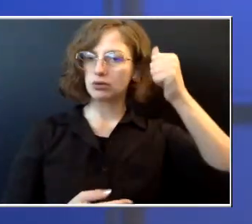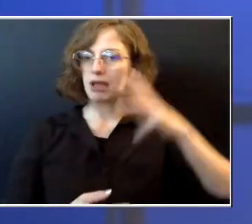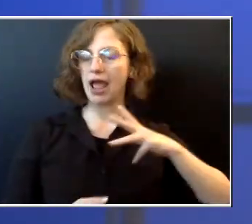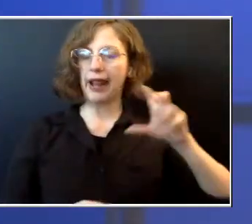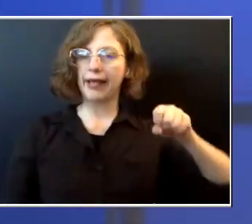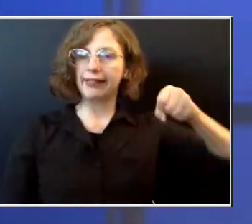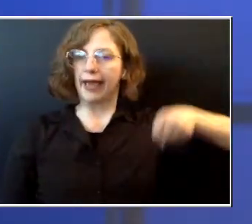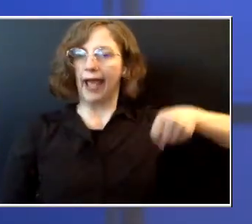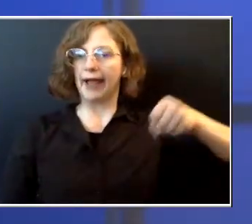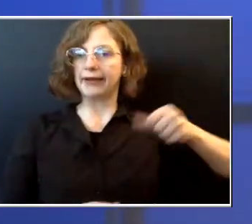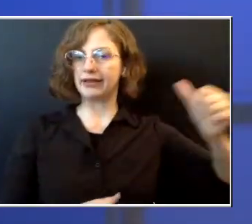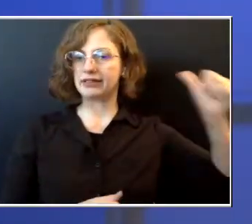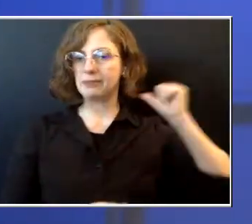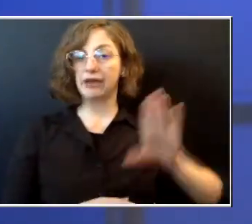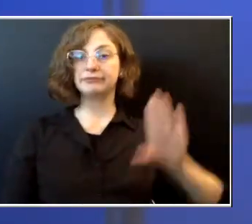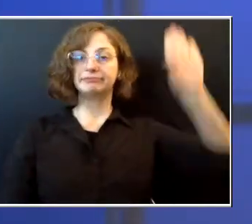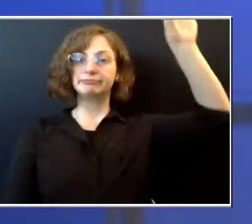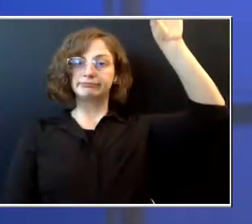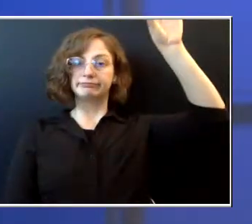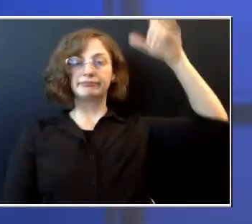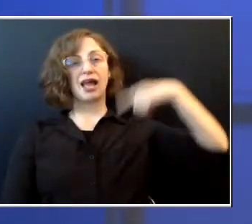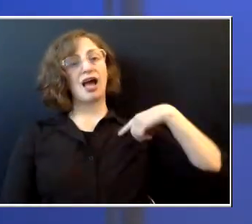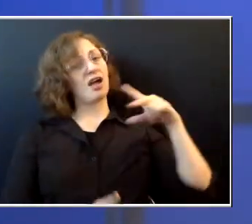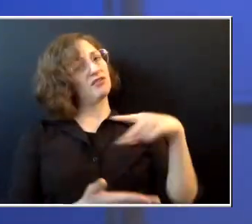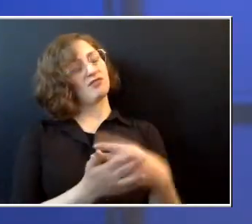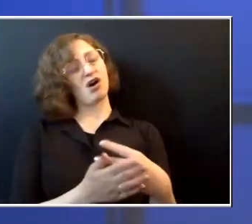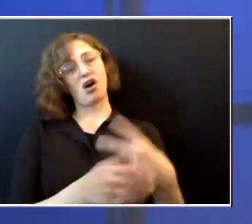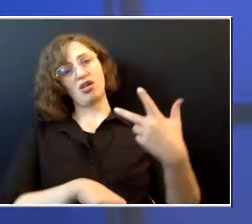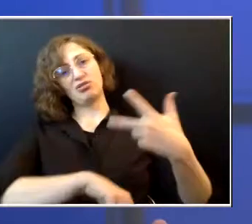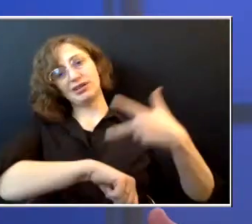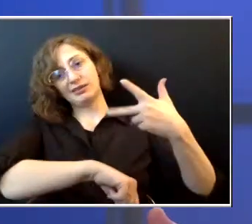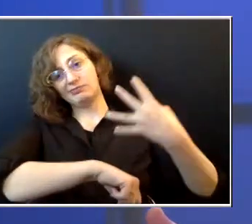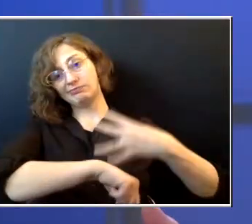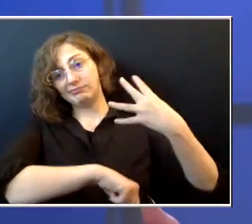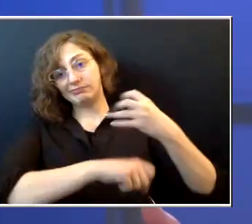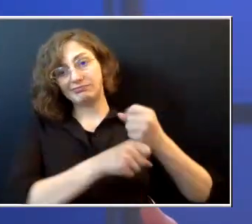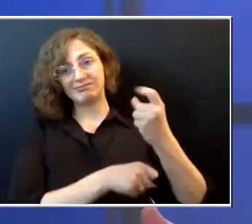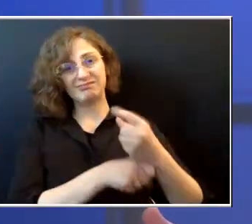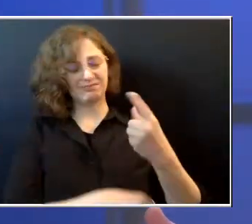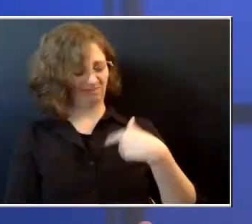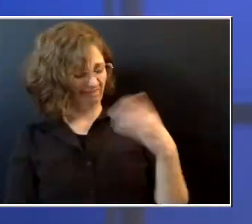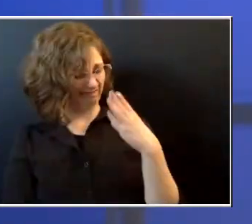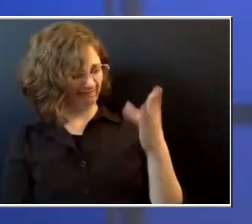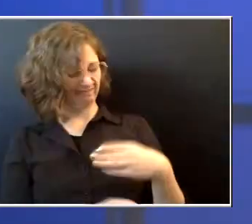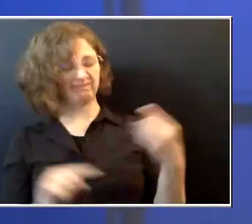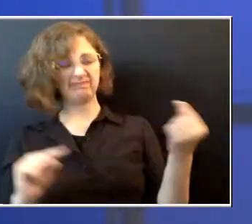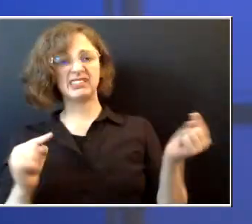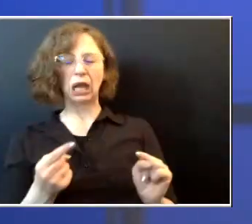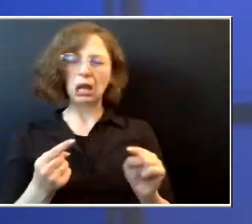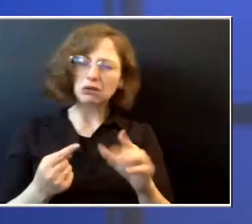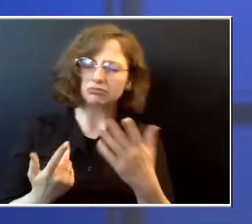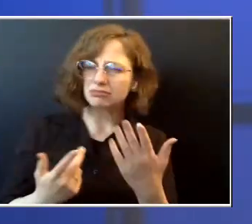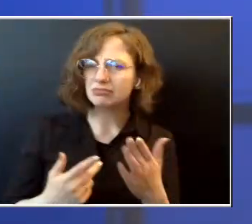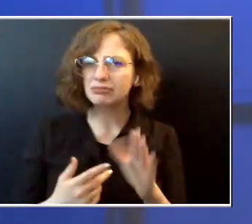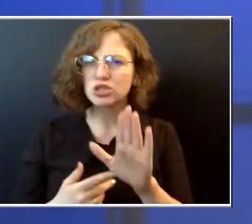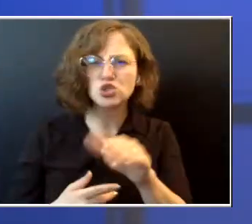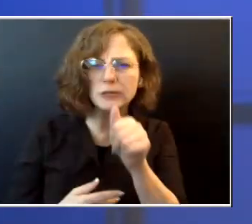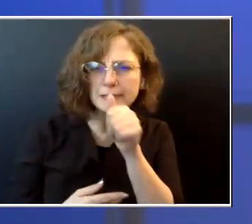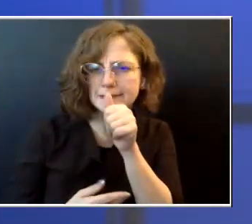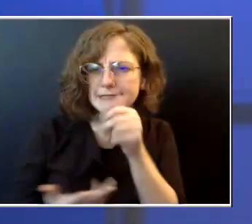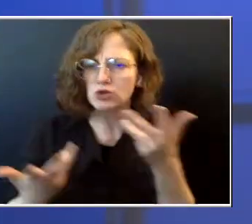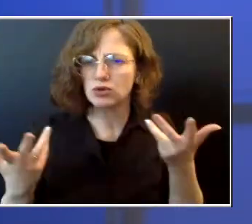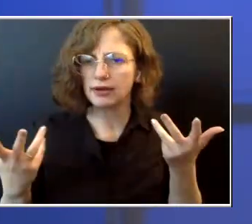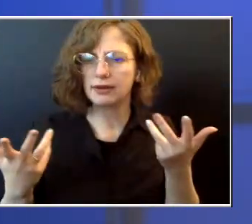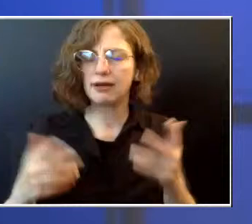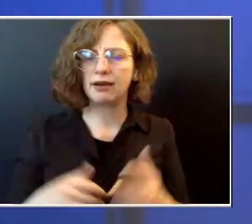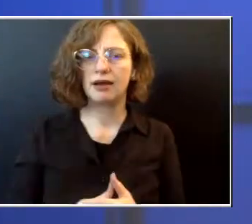said, I fall 3 or 4 times a year, but I never get hurt. And I said, sir, what's your secret sauce? This is incredible. And he